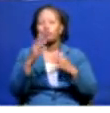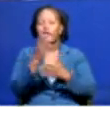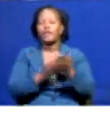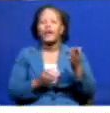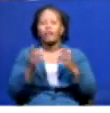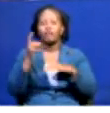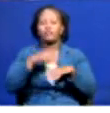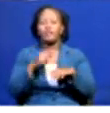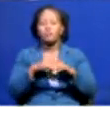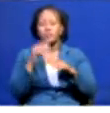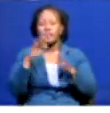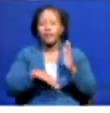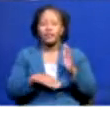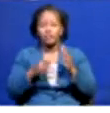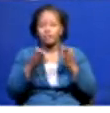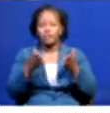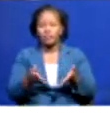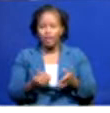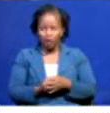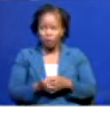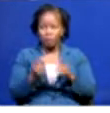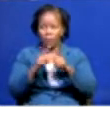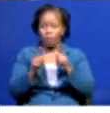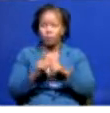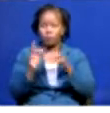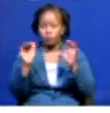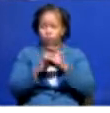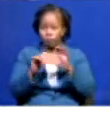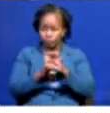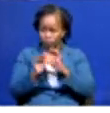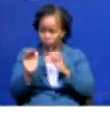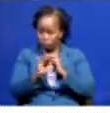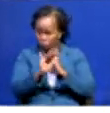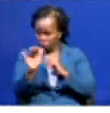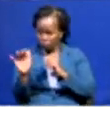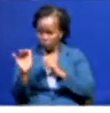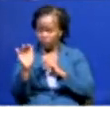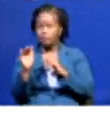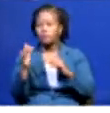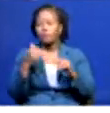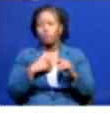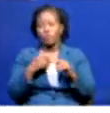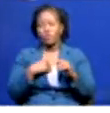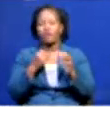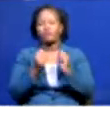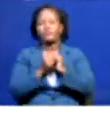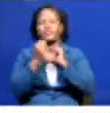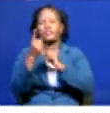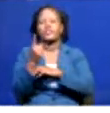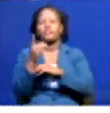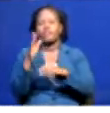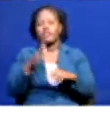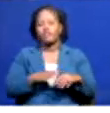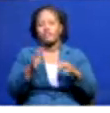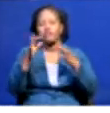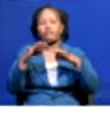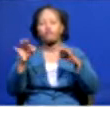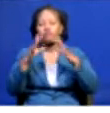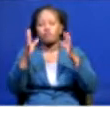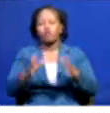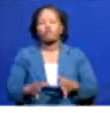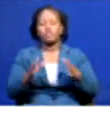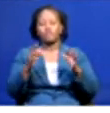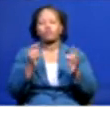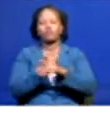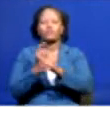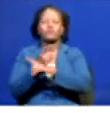today. Among the participants there are 11 female officers from various